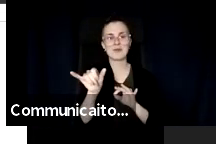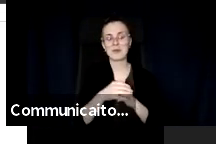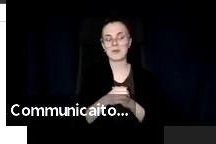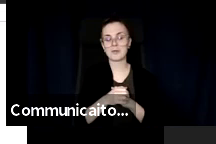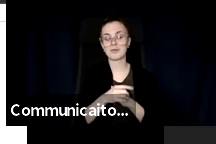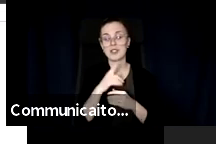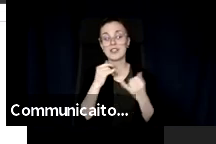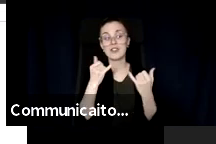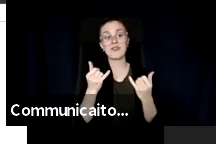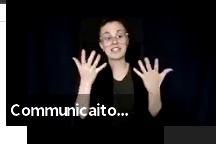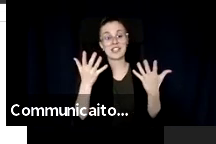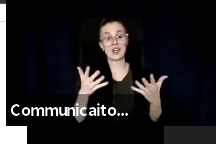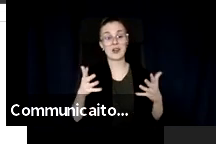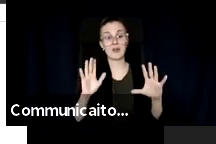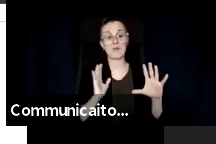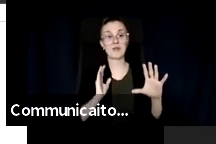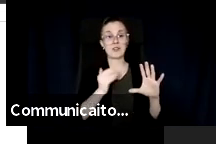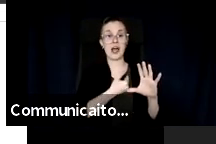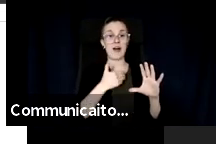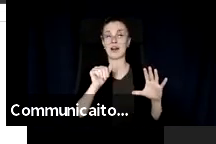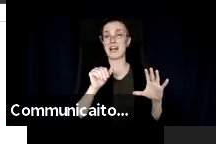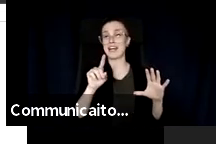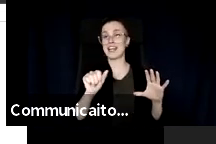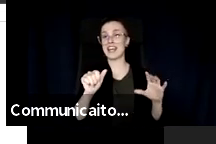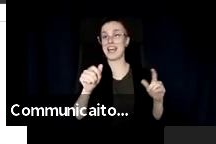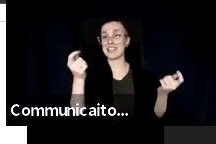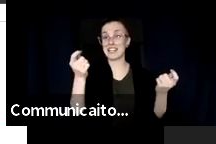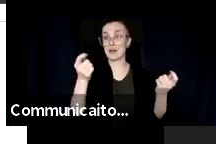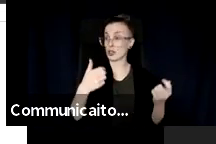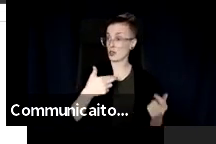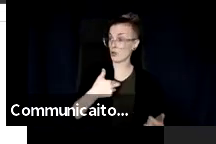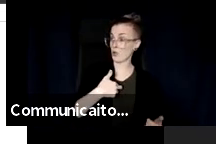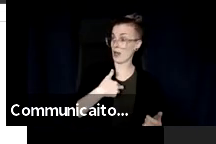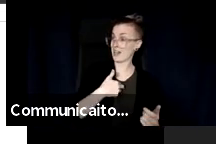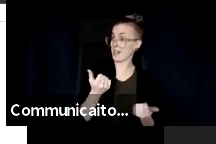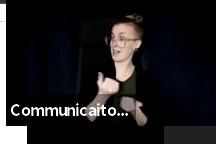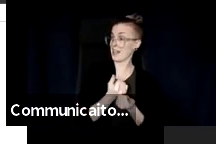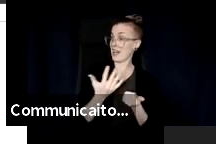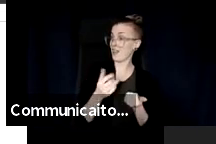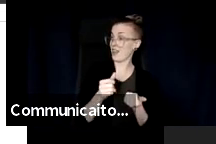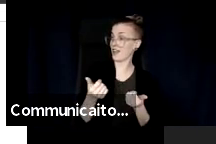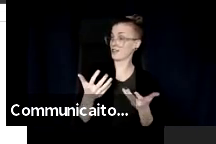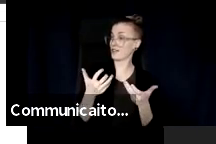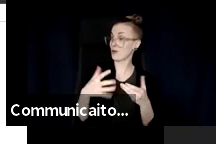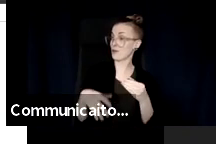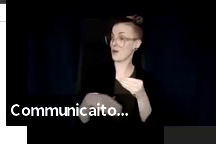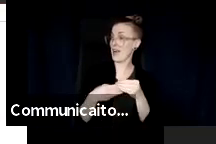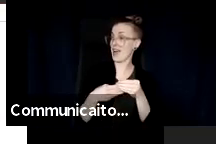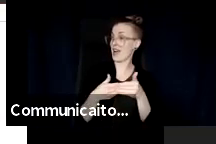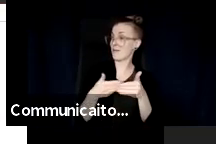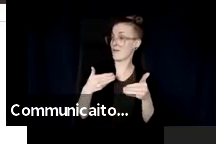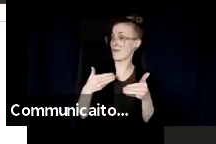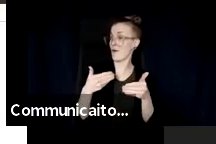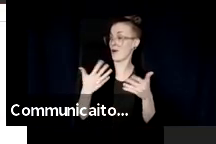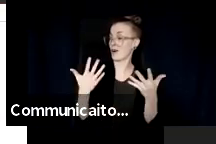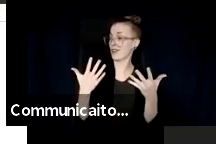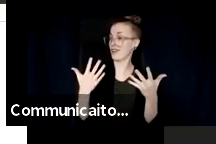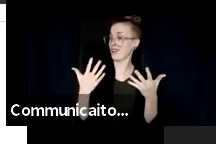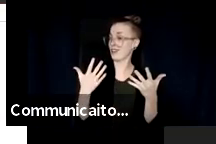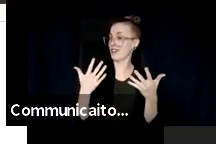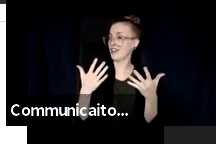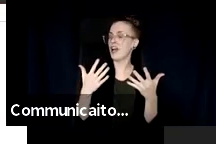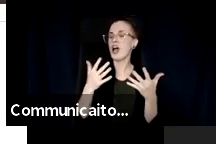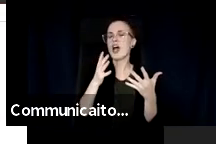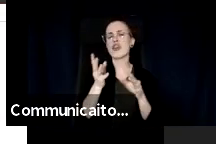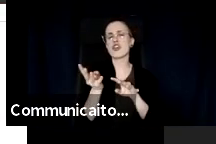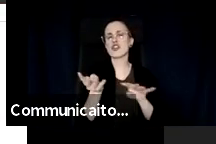concludes our ADA celebration. Randy, is there anything else you need to add before we're gonna leave the stream